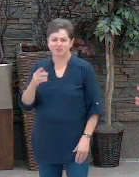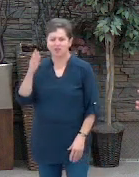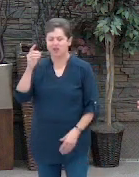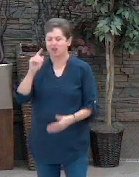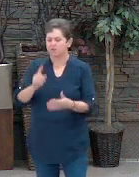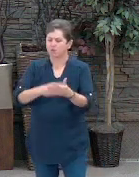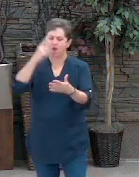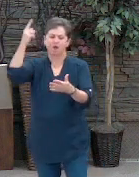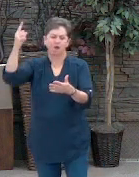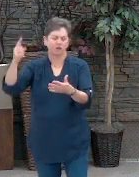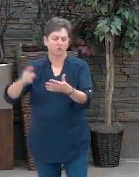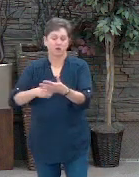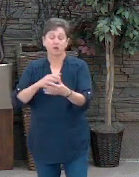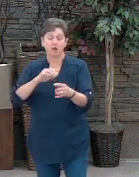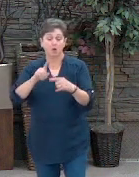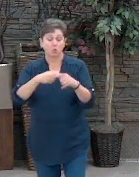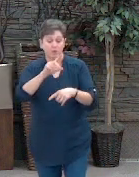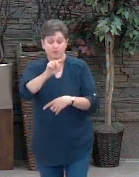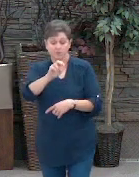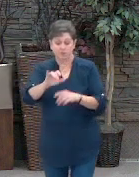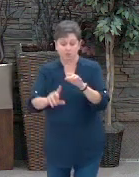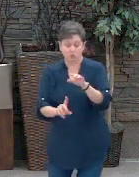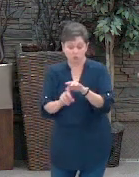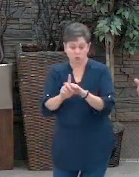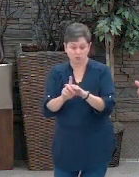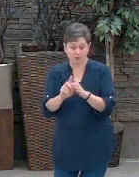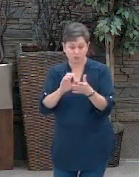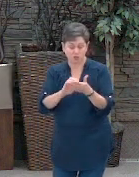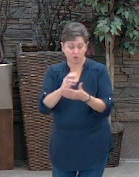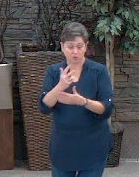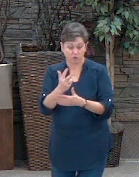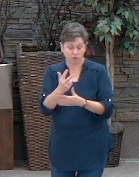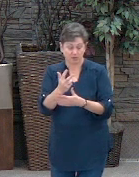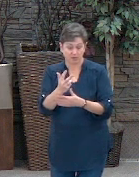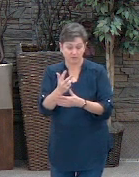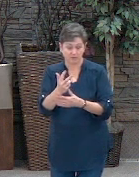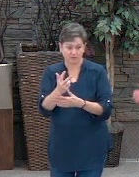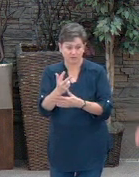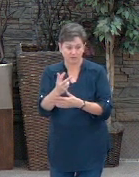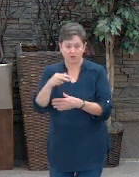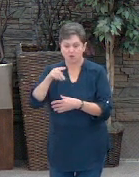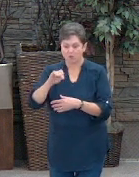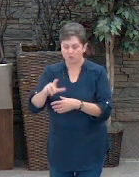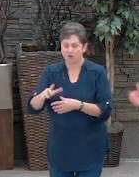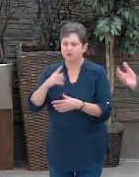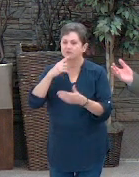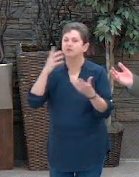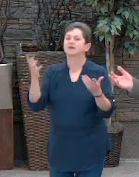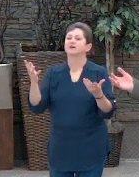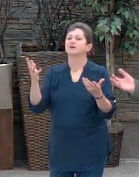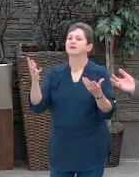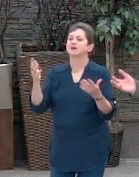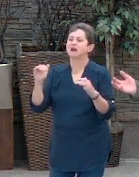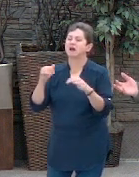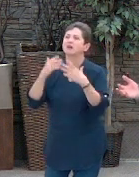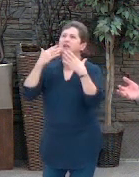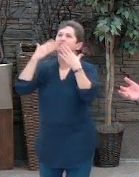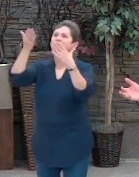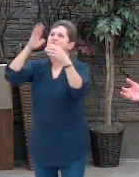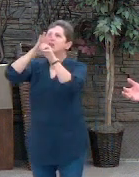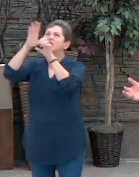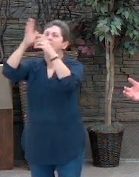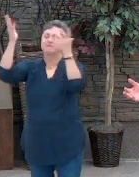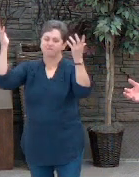every once in a while. Now, when Timothy shows back up in chapter 3, Paul says, how can I thank God